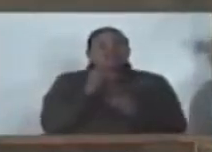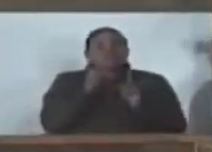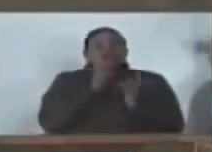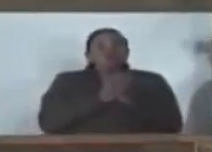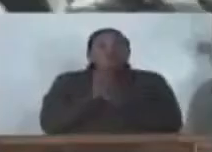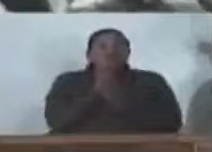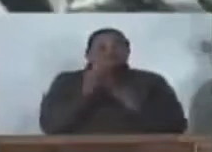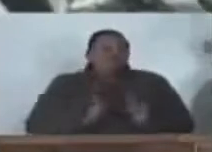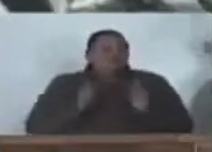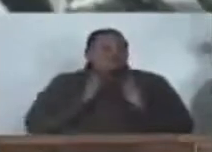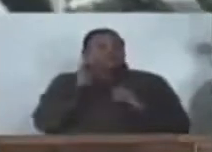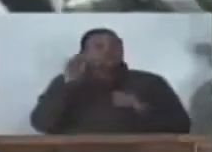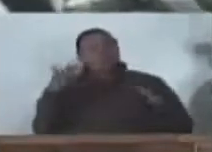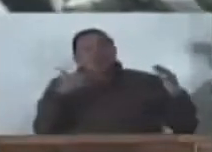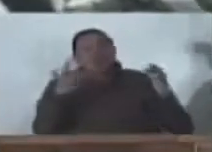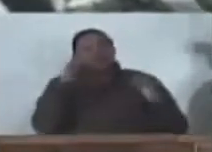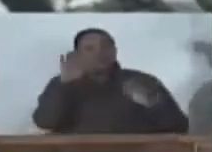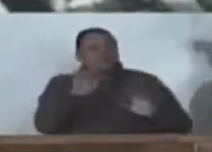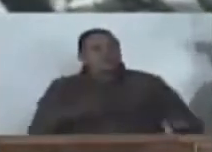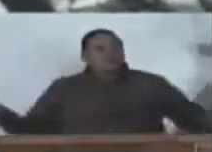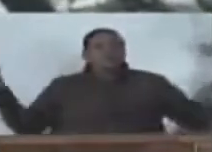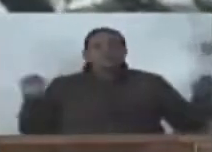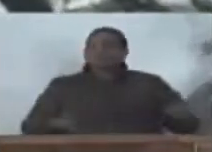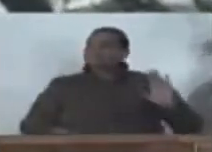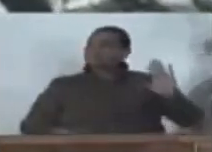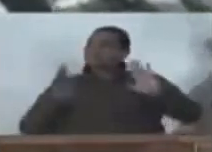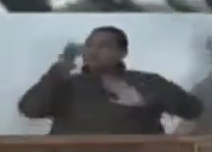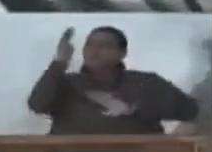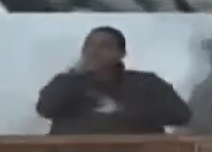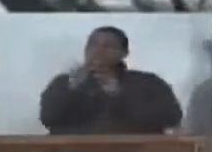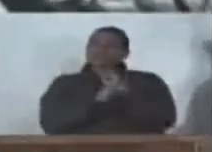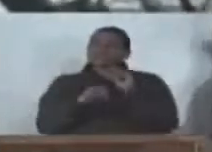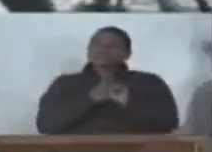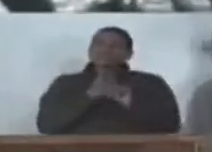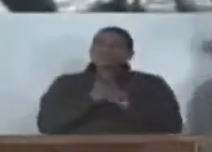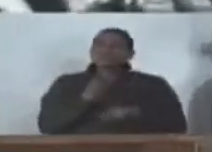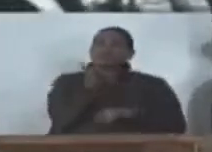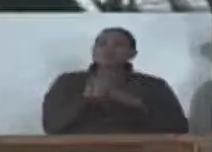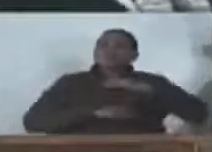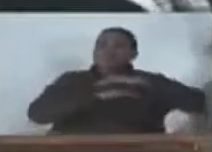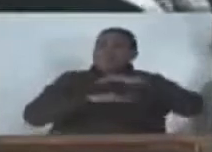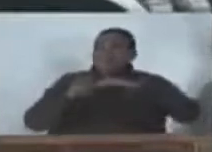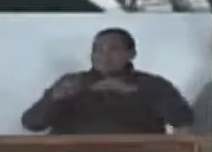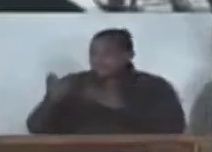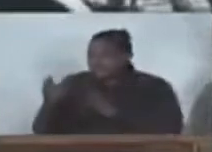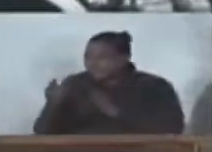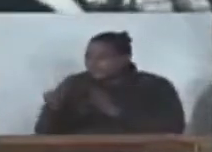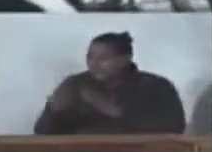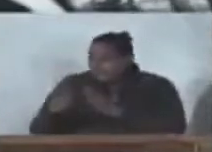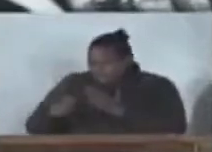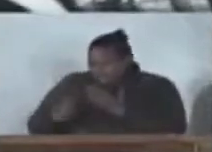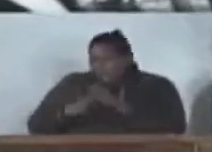gender-based violence and their children. It will also offer basic necessities, counseling, and